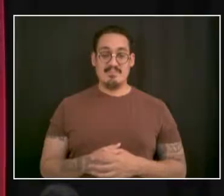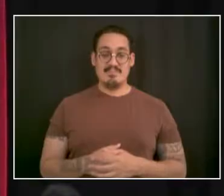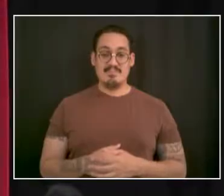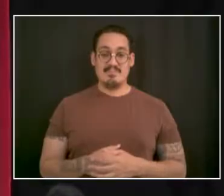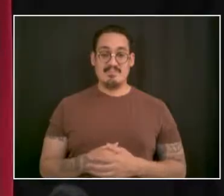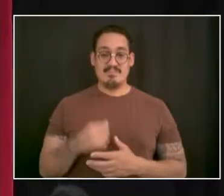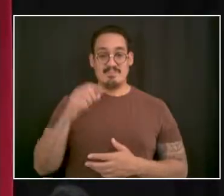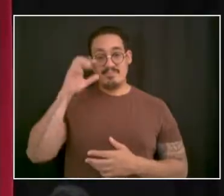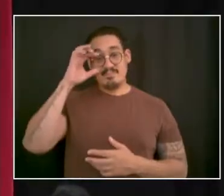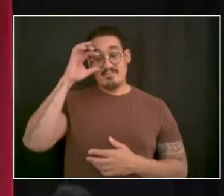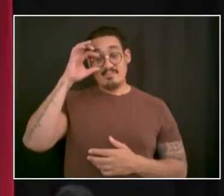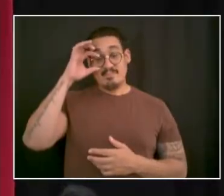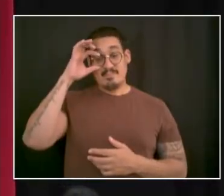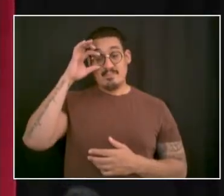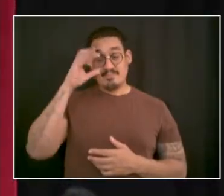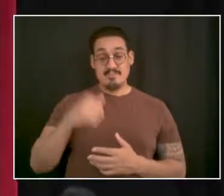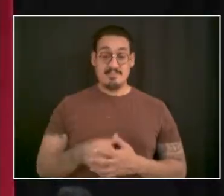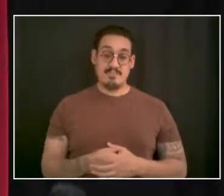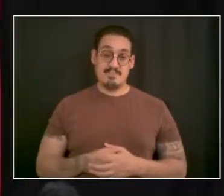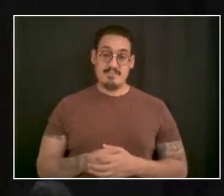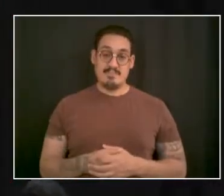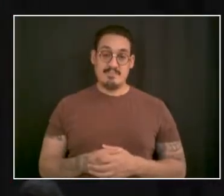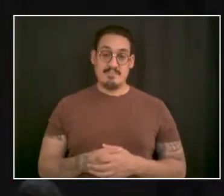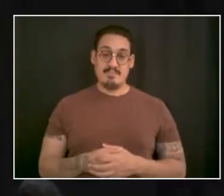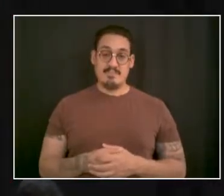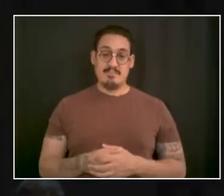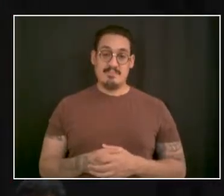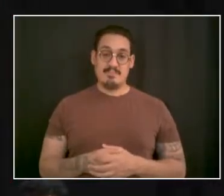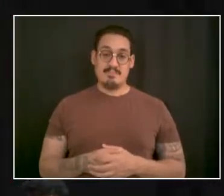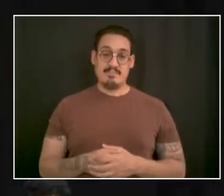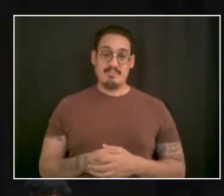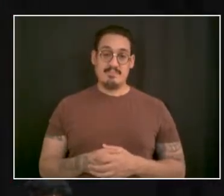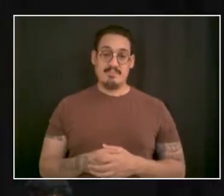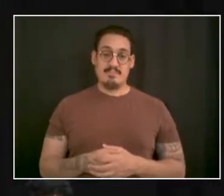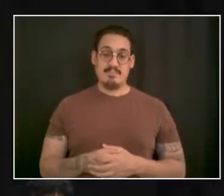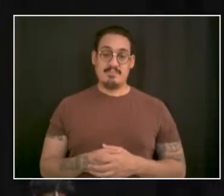Sinatra. And since I made it here, I can make it anywhere. Yeah, they love me everywhere. I used to